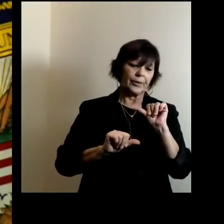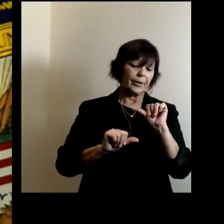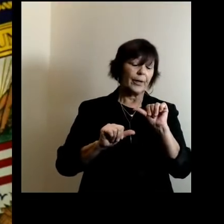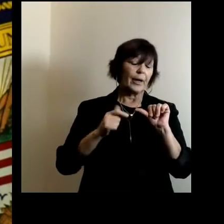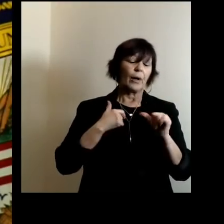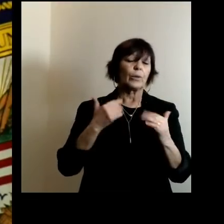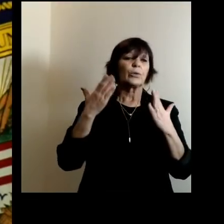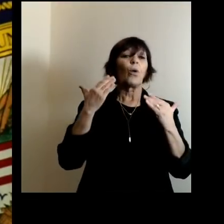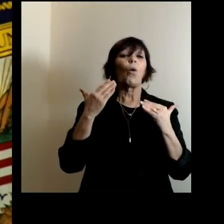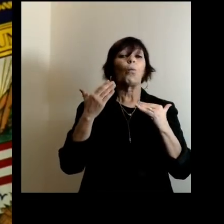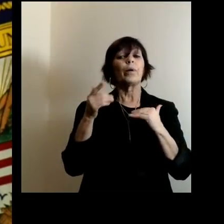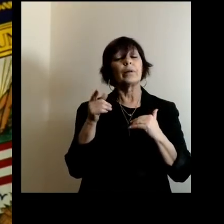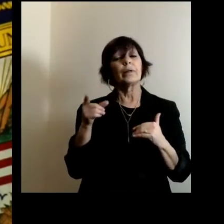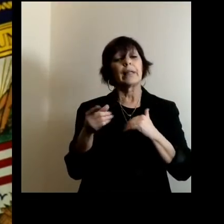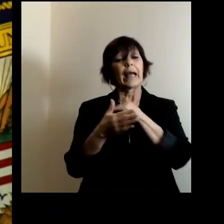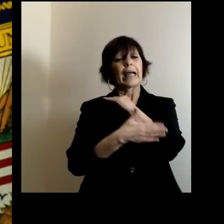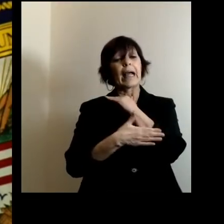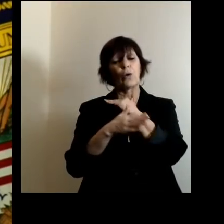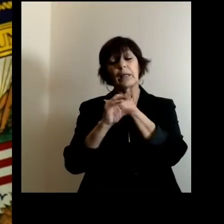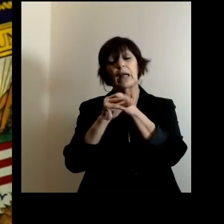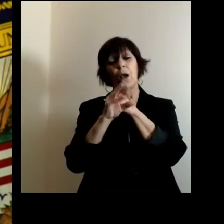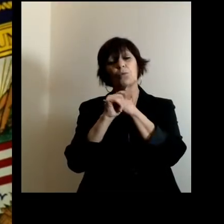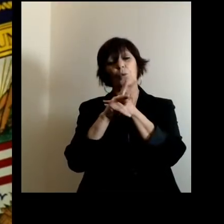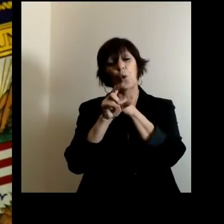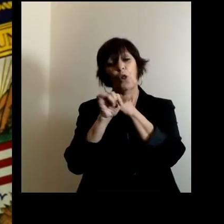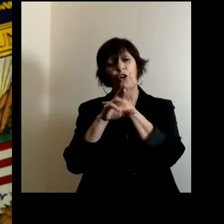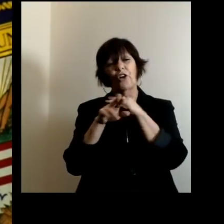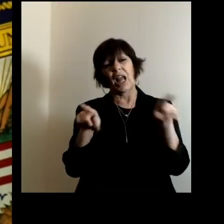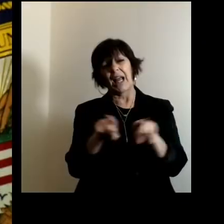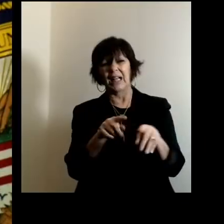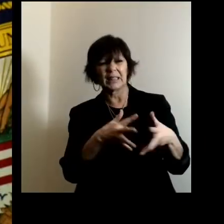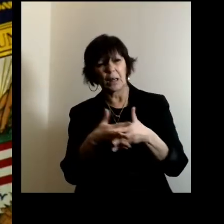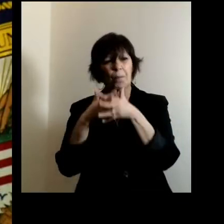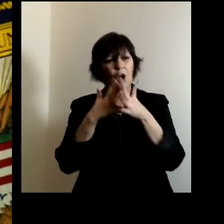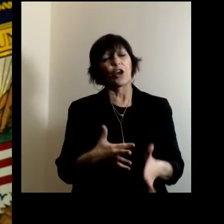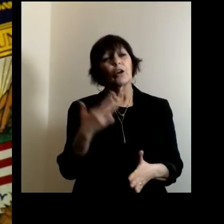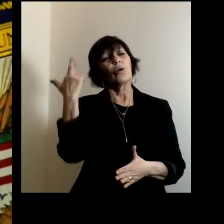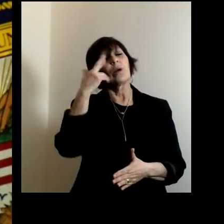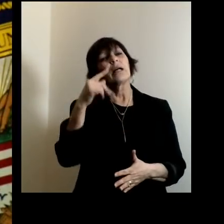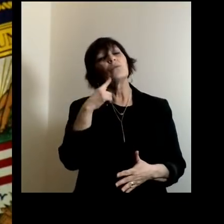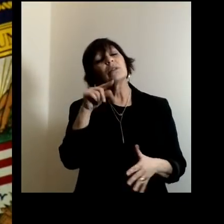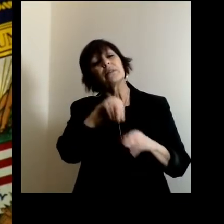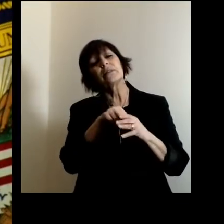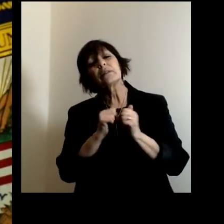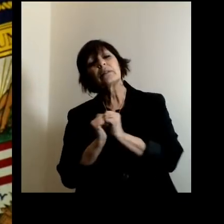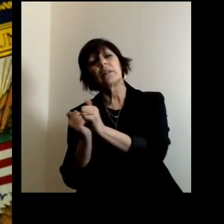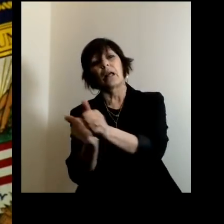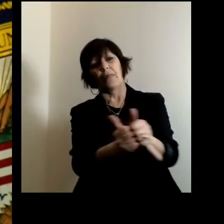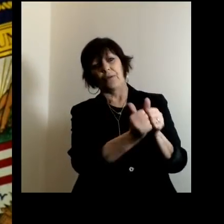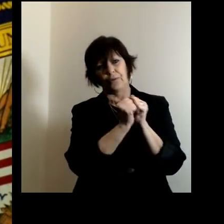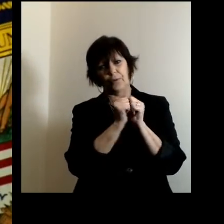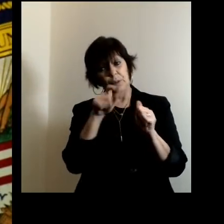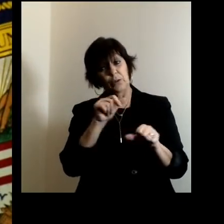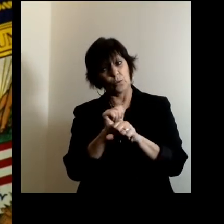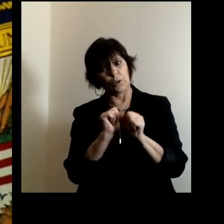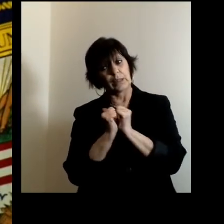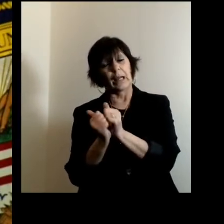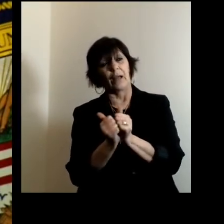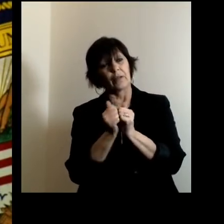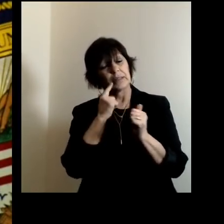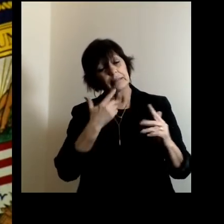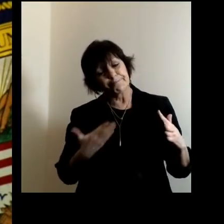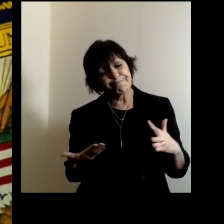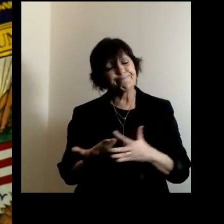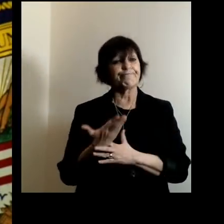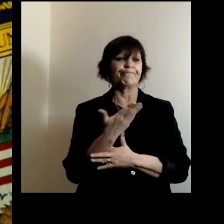would just hope that the county comptroller, as an American, would realize that we are all in this together and we need to work together to get through this pandemic as